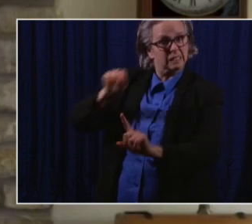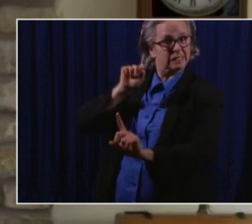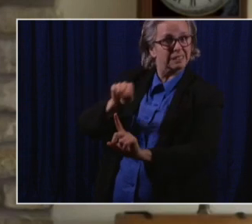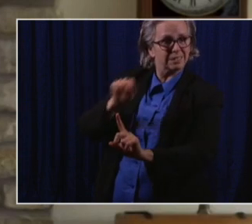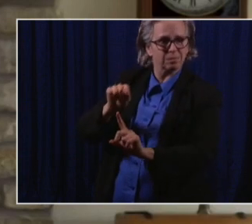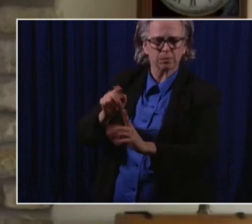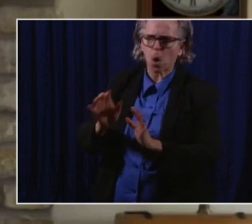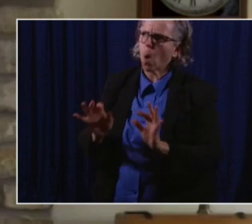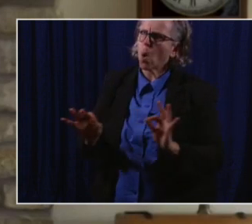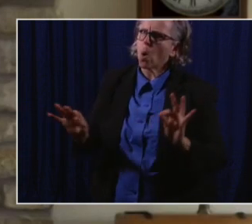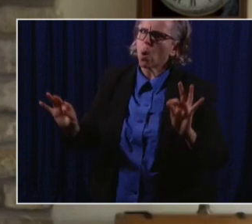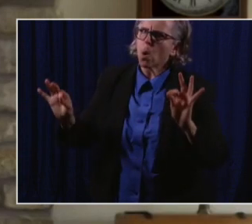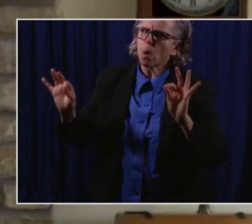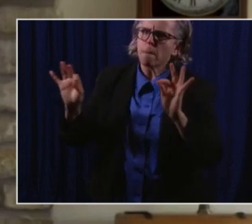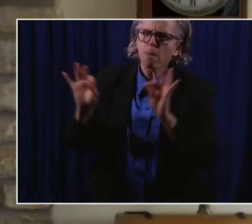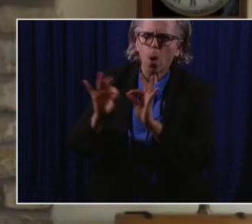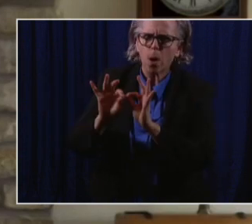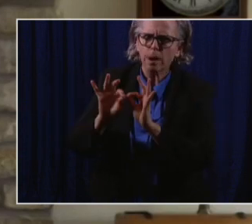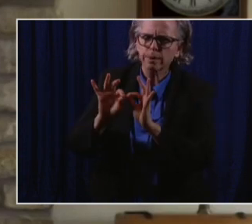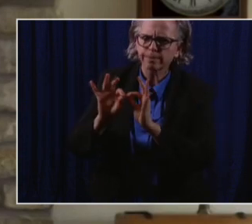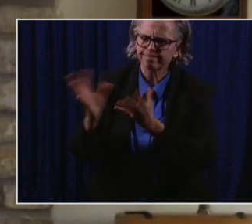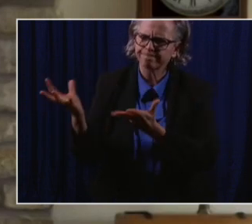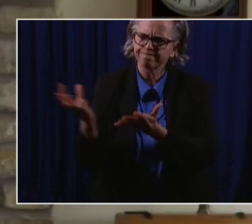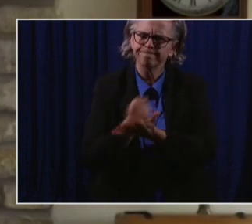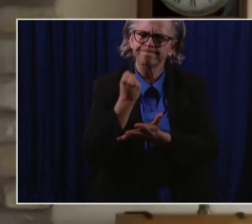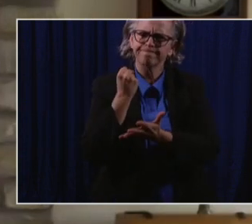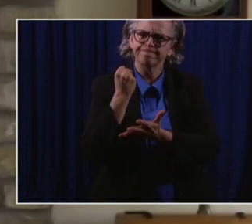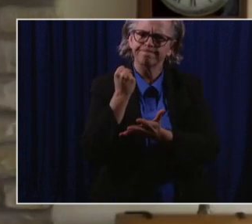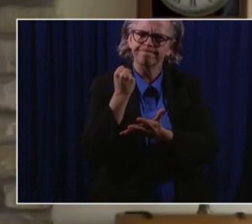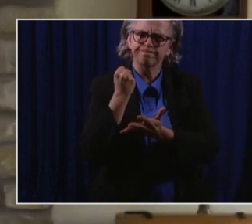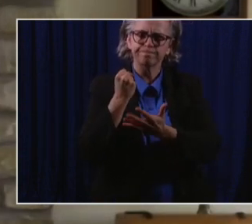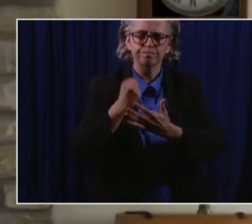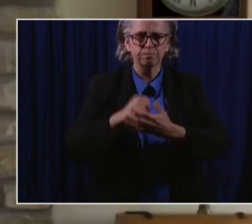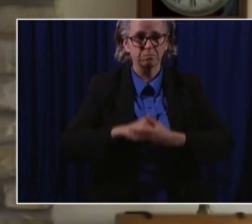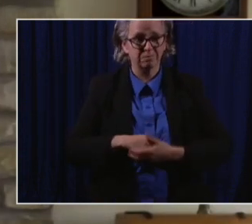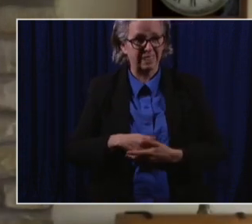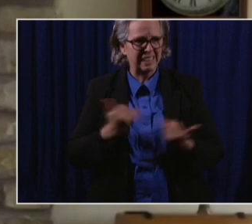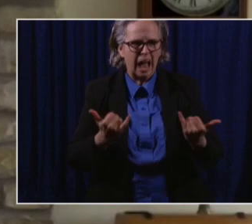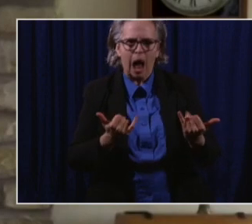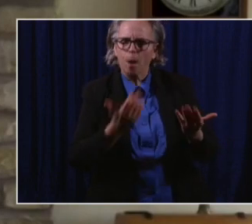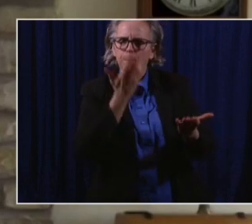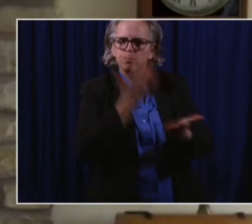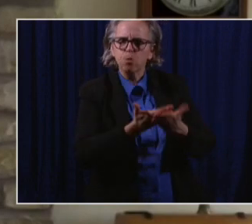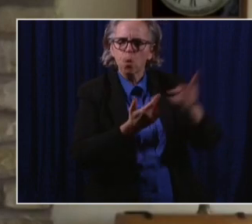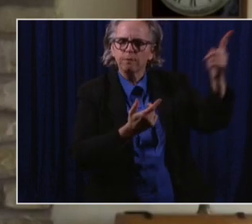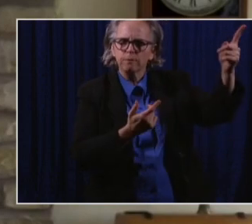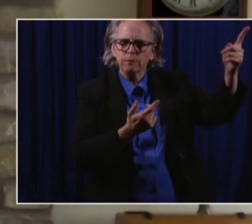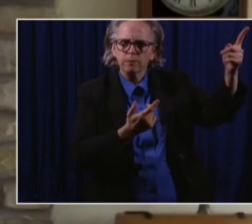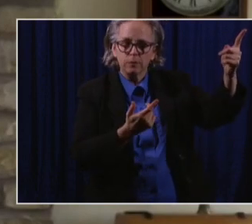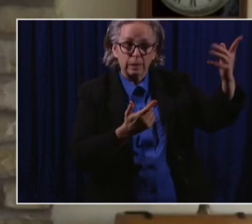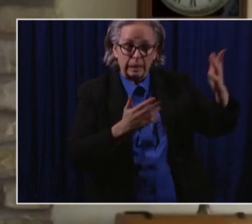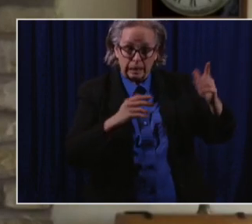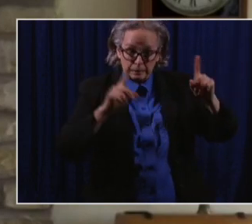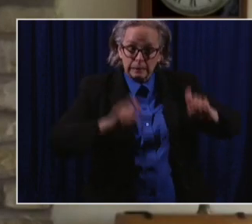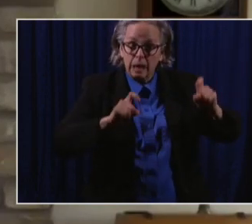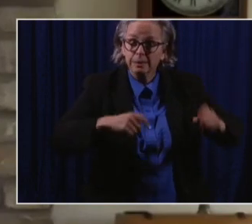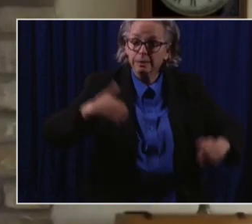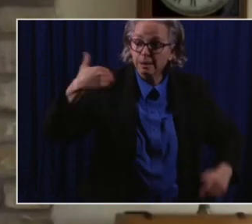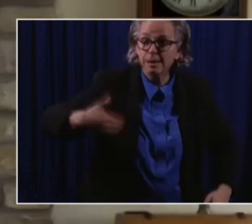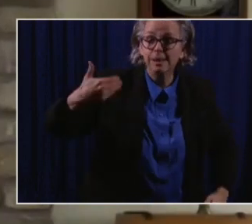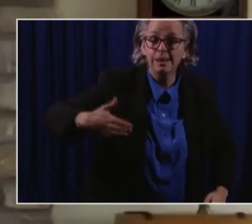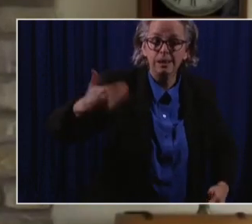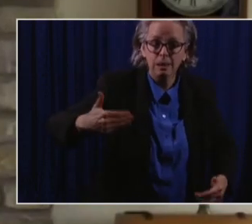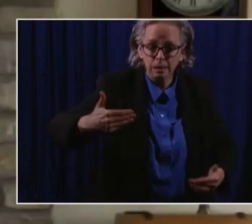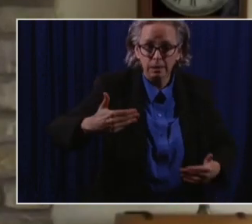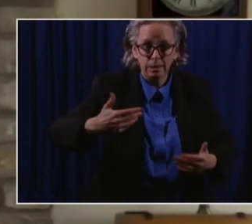important, even very frequent testing cannot substitute for mask